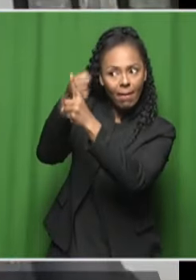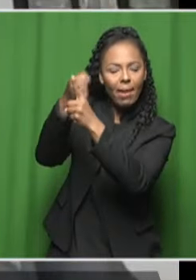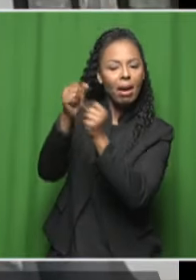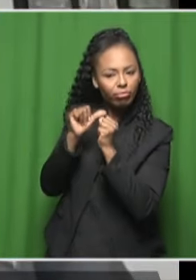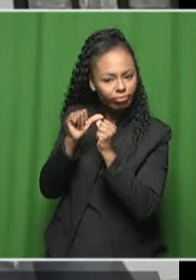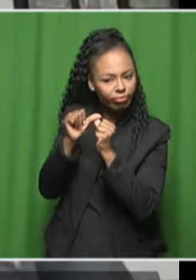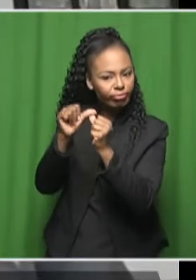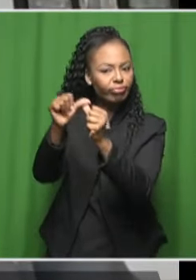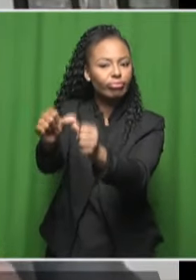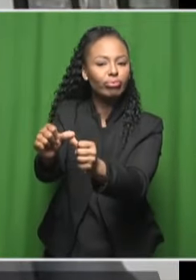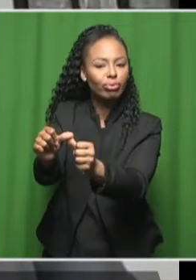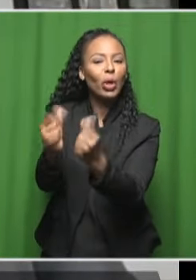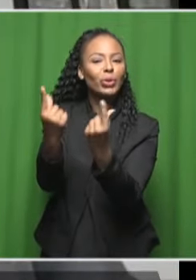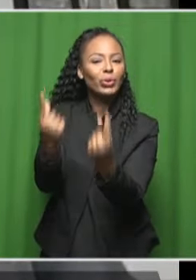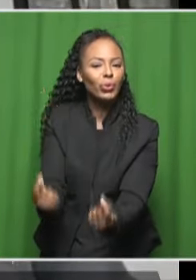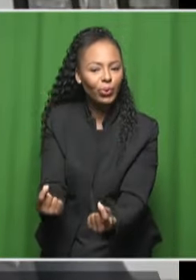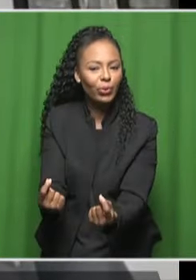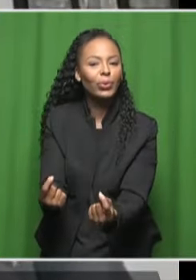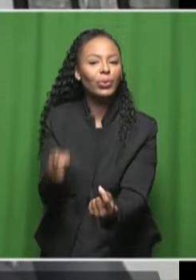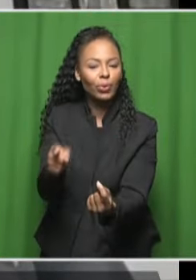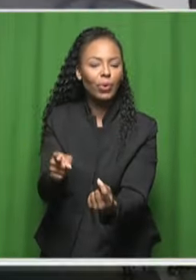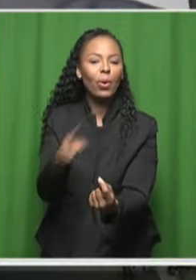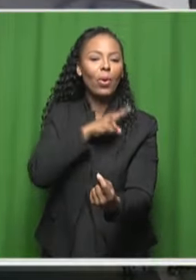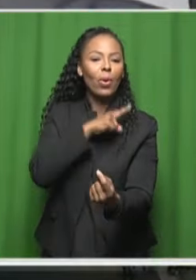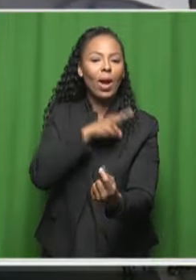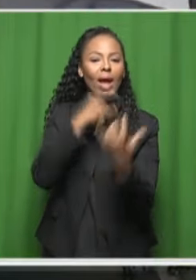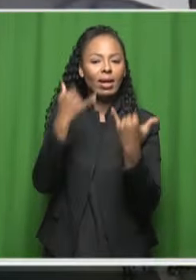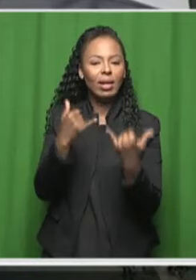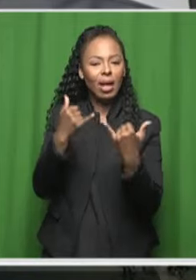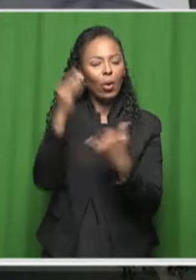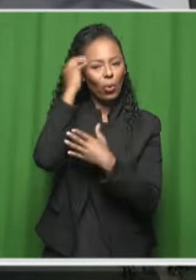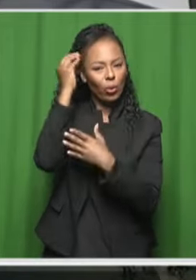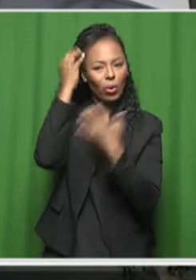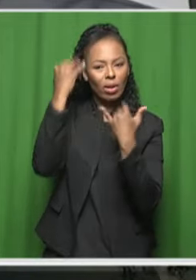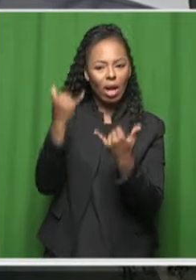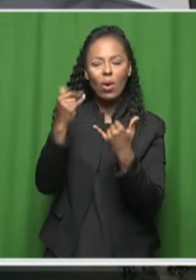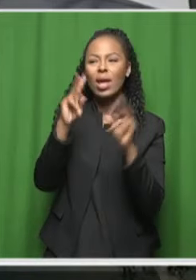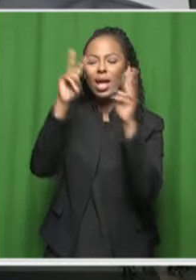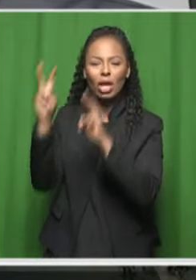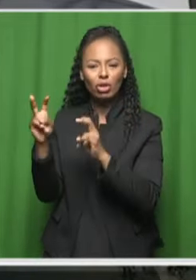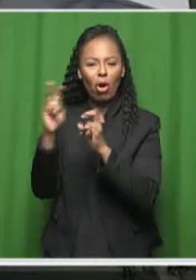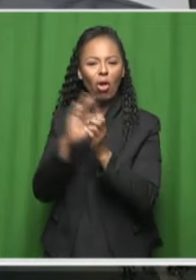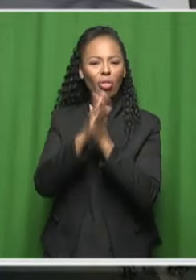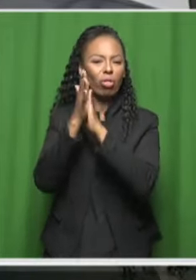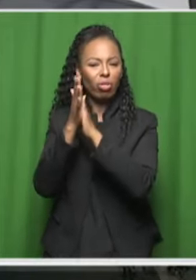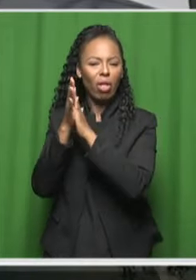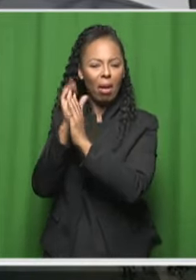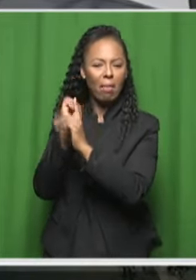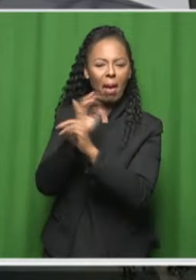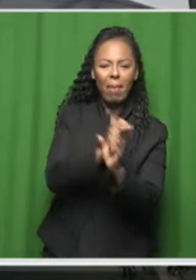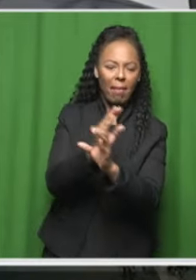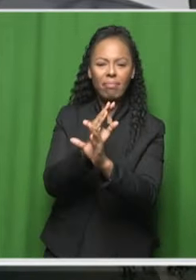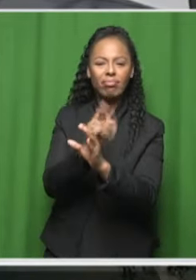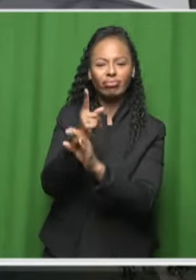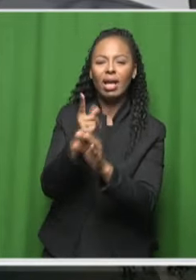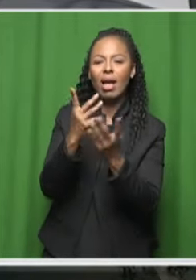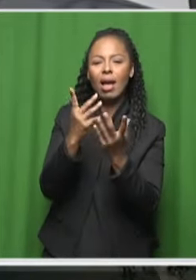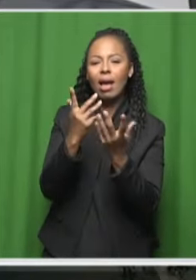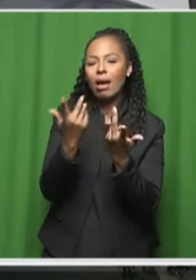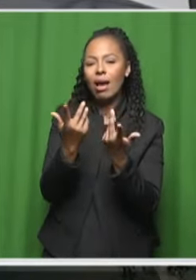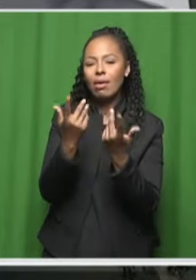better improve that, because terrorism, you can't actually eradicate it in a decade. It's, I've never